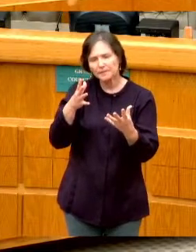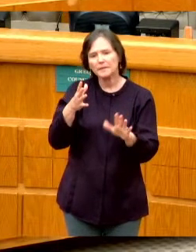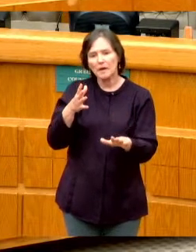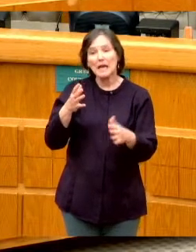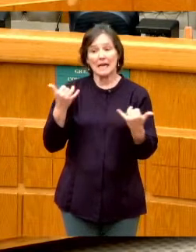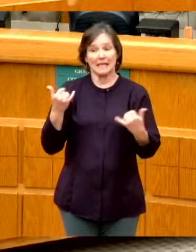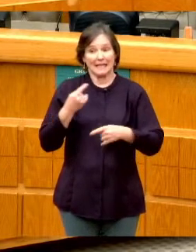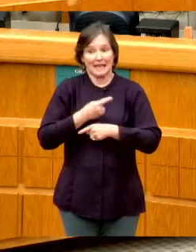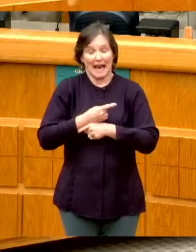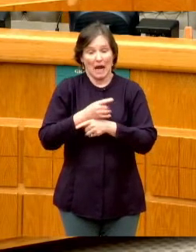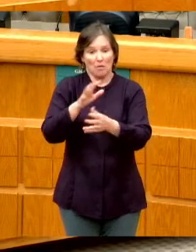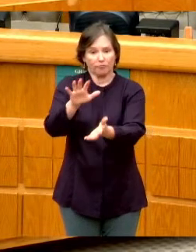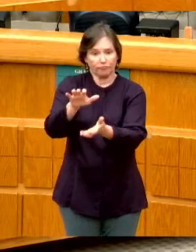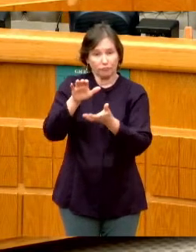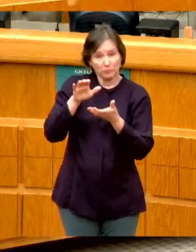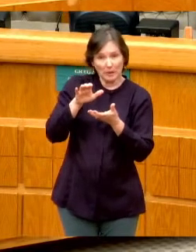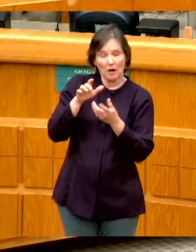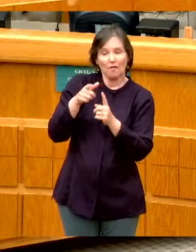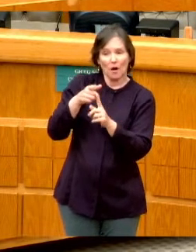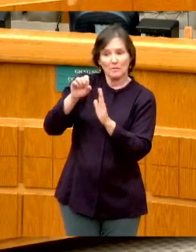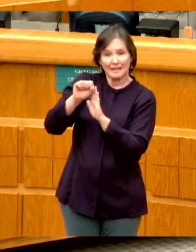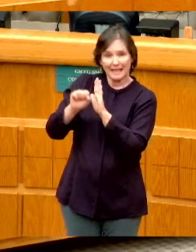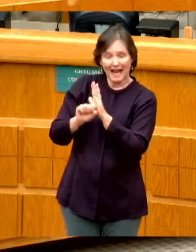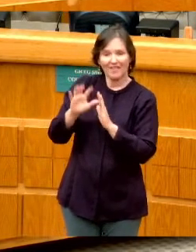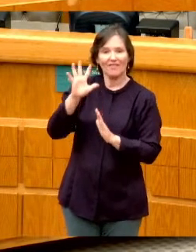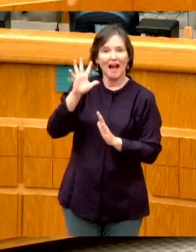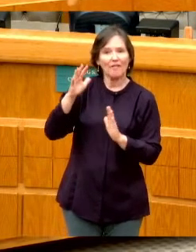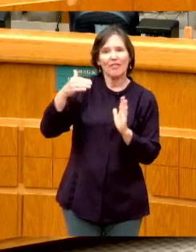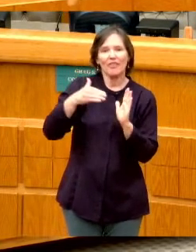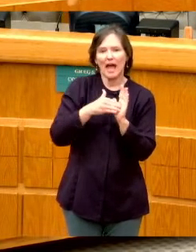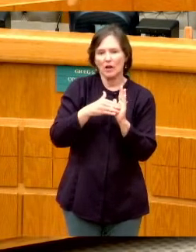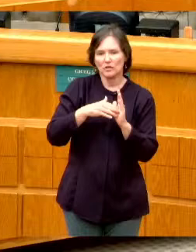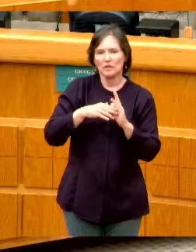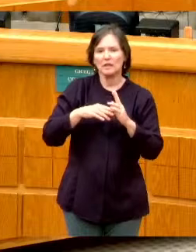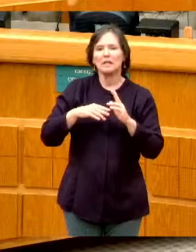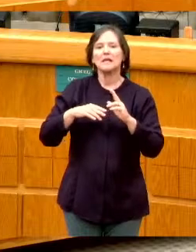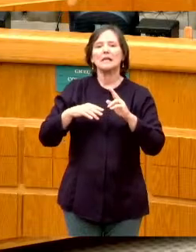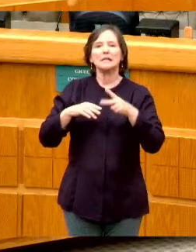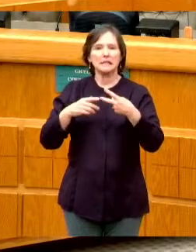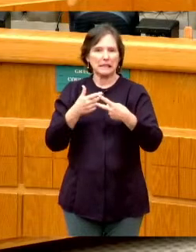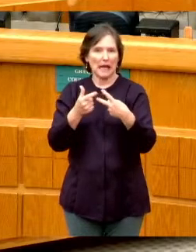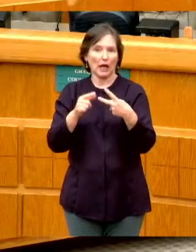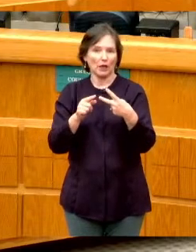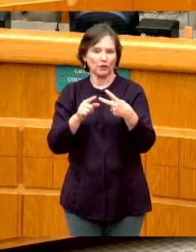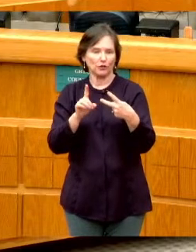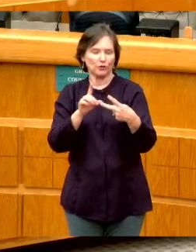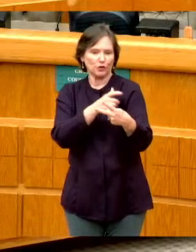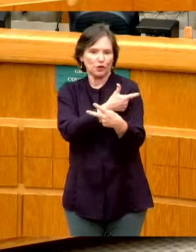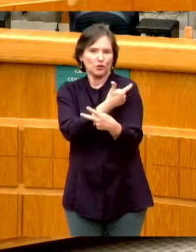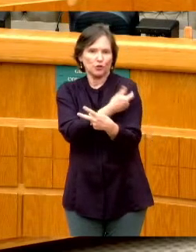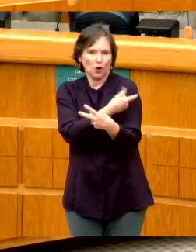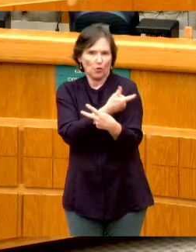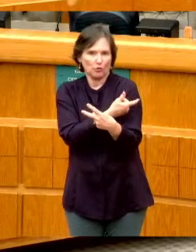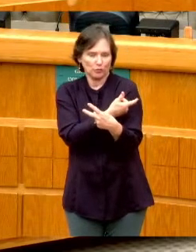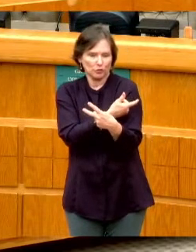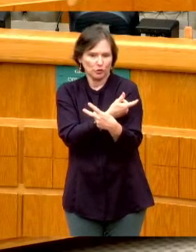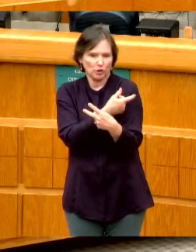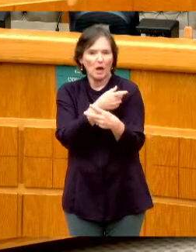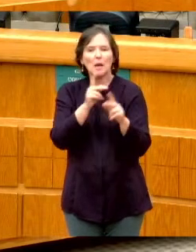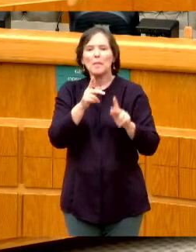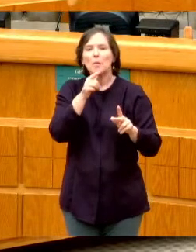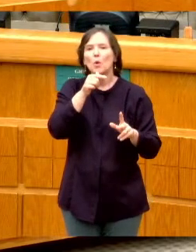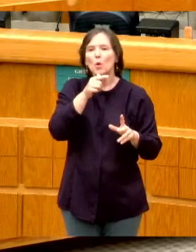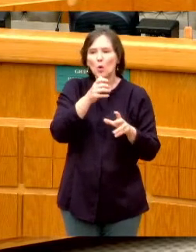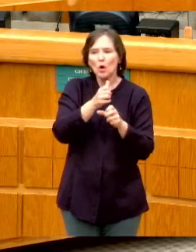we did receive 5,000 of the second doses for those who received their first